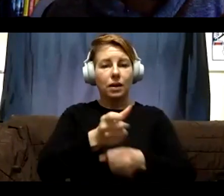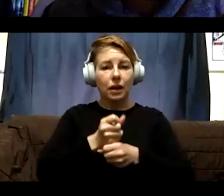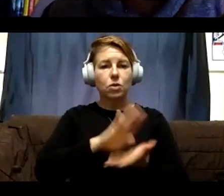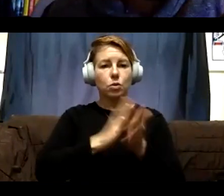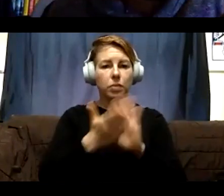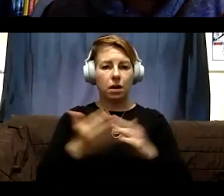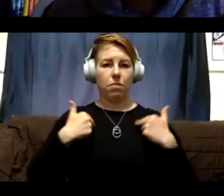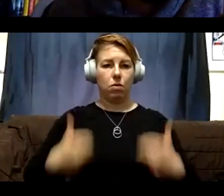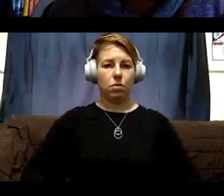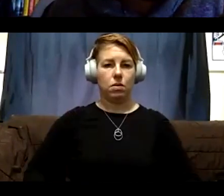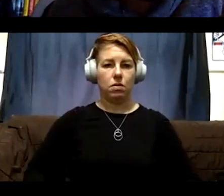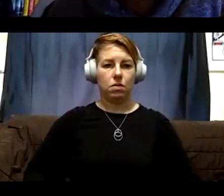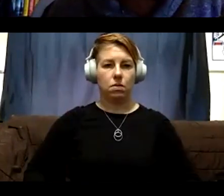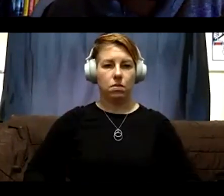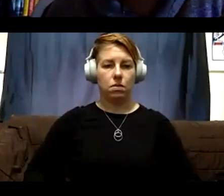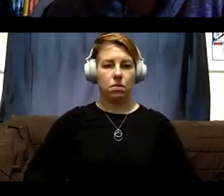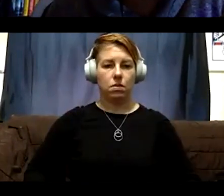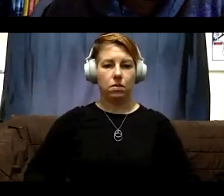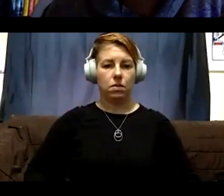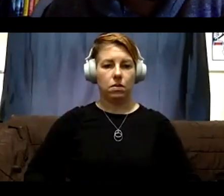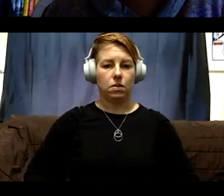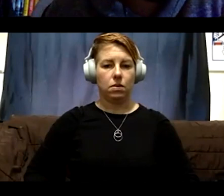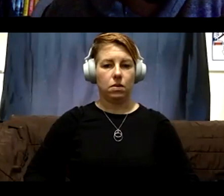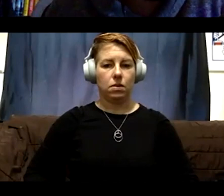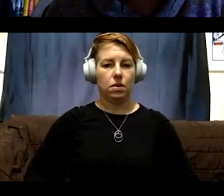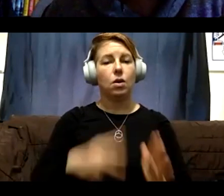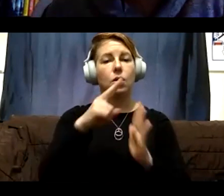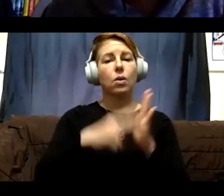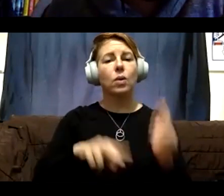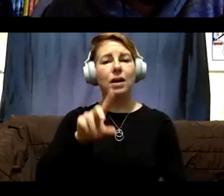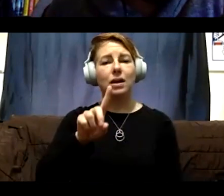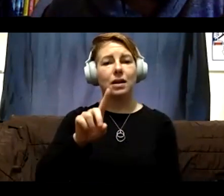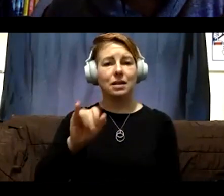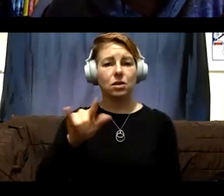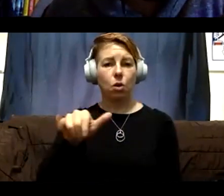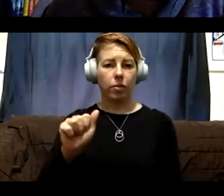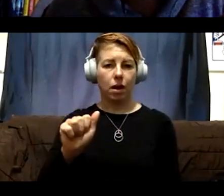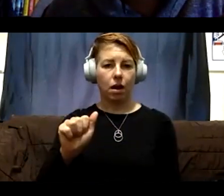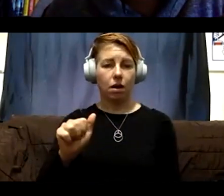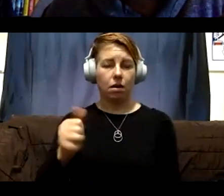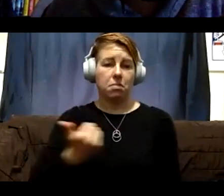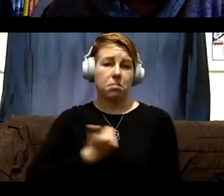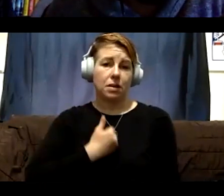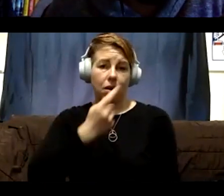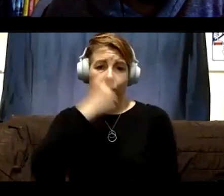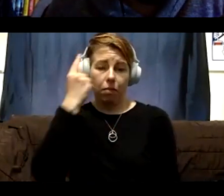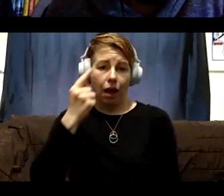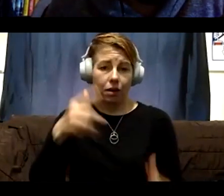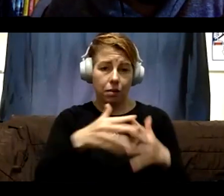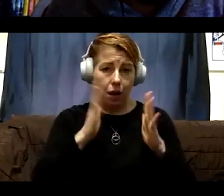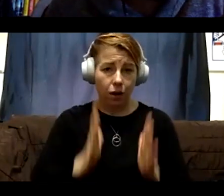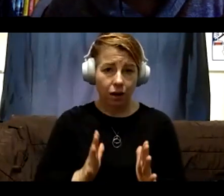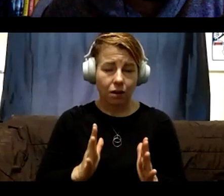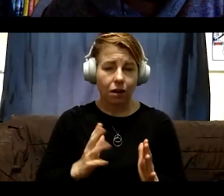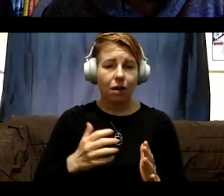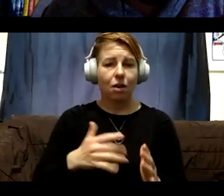Reading Dystopia as a Black American can often feel like being confronted with a constantly lived truth,